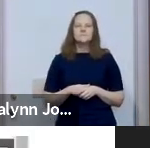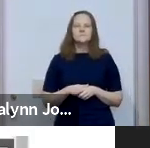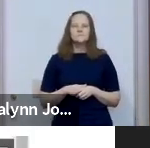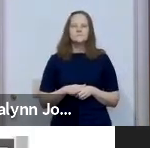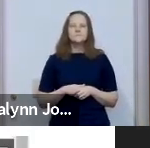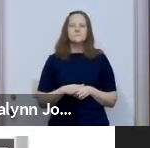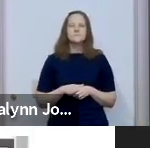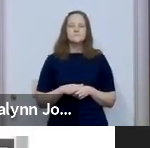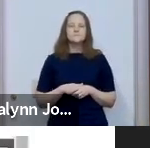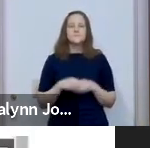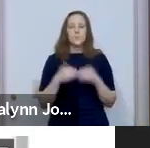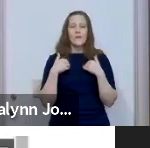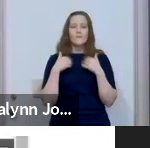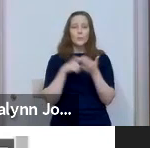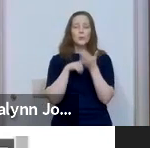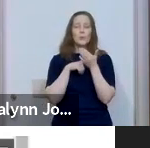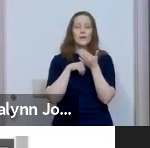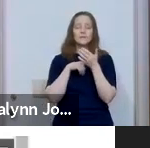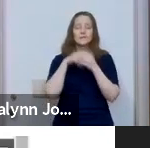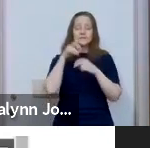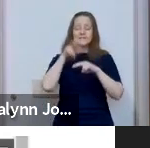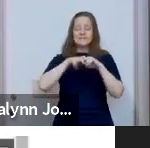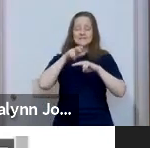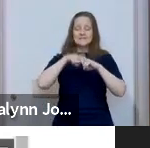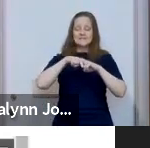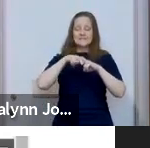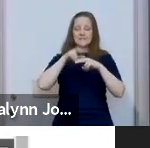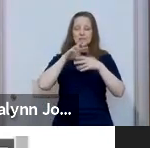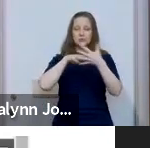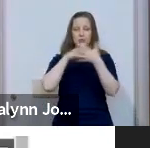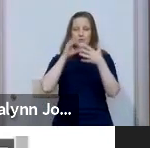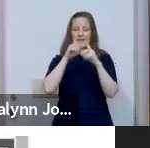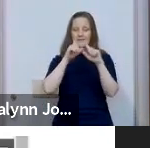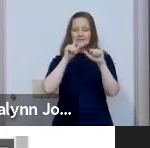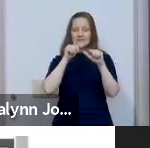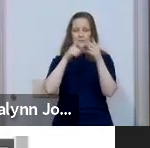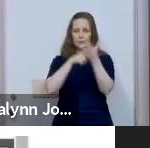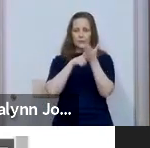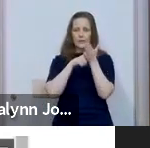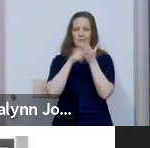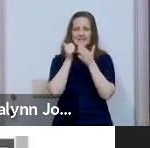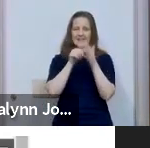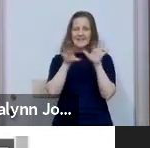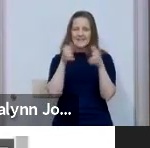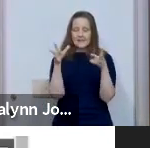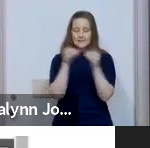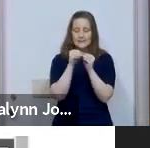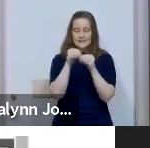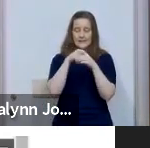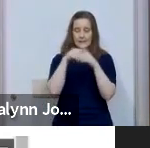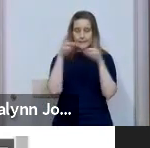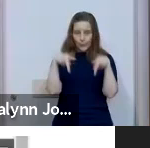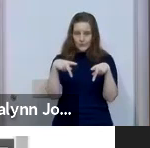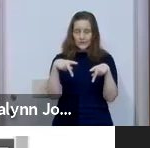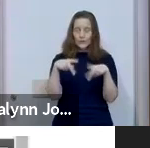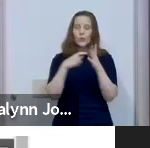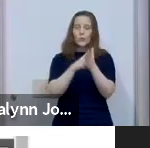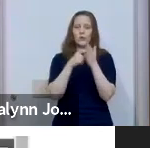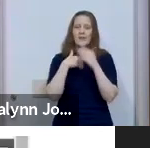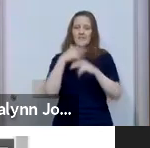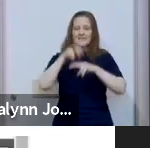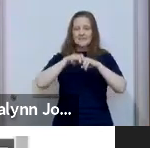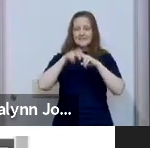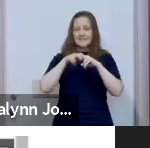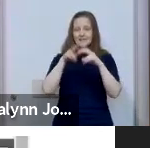We have finalized our required seating chart and attendance requirements. Any class that is meeting in person will be required to have a seating